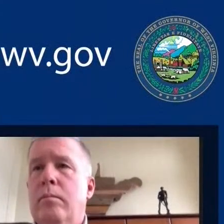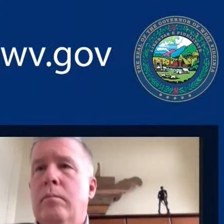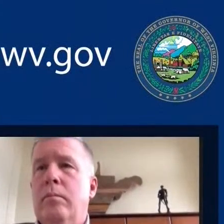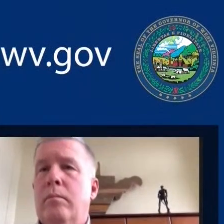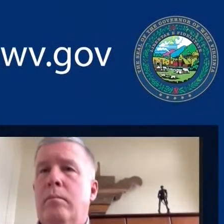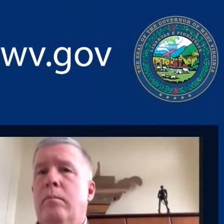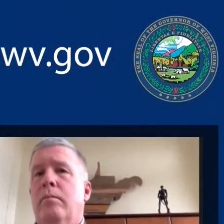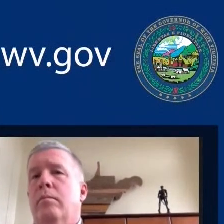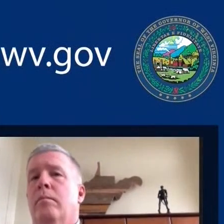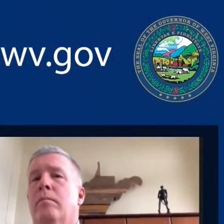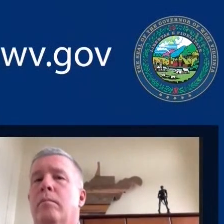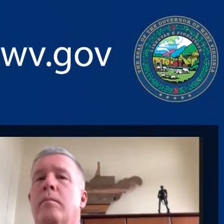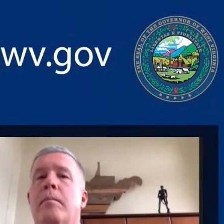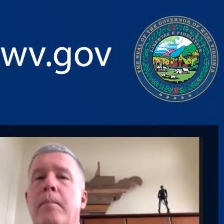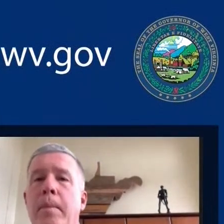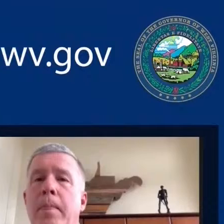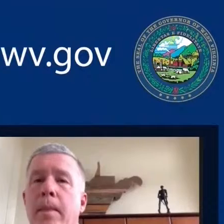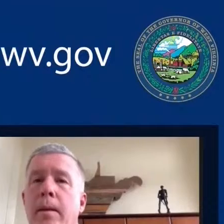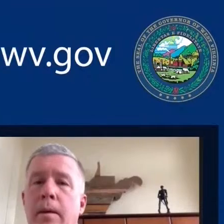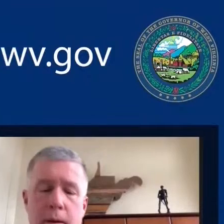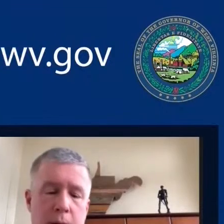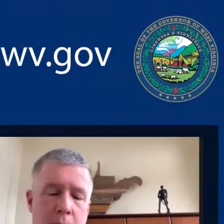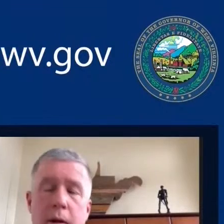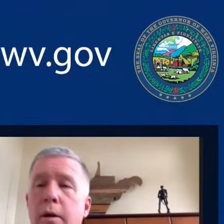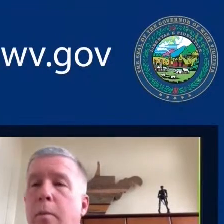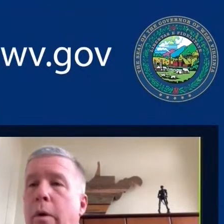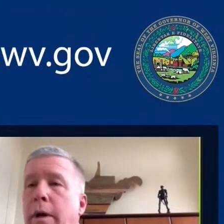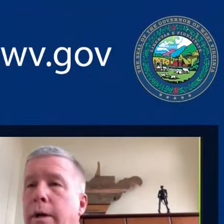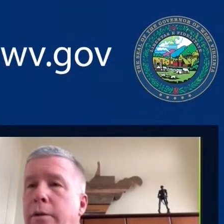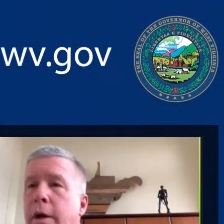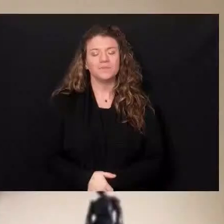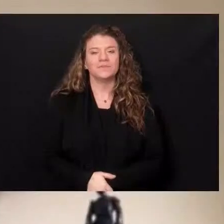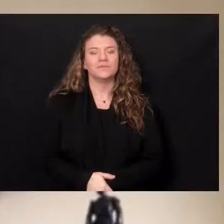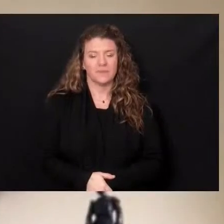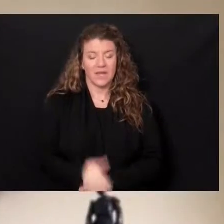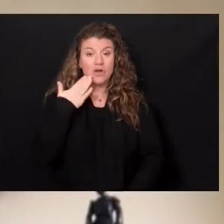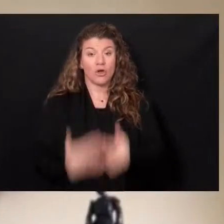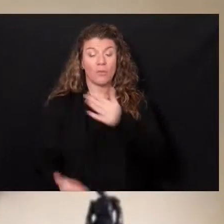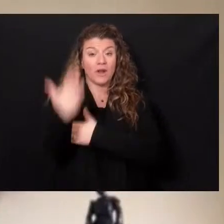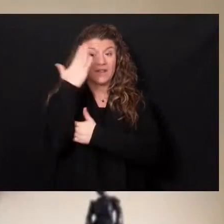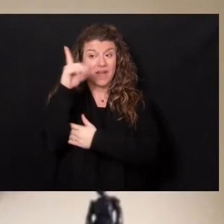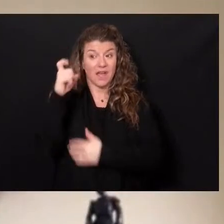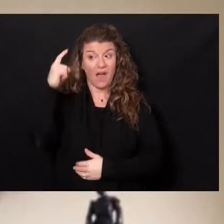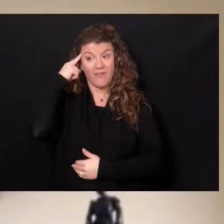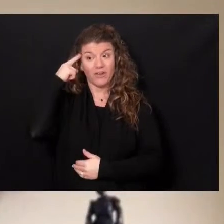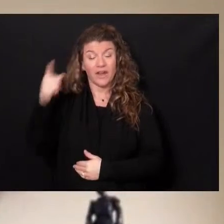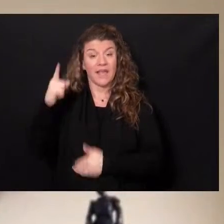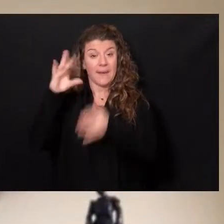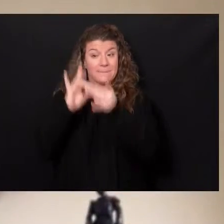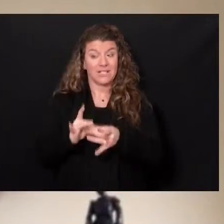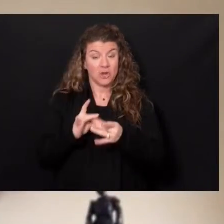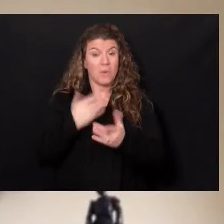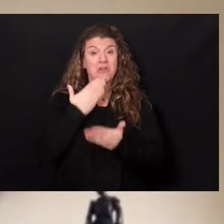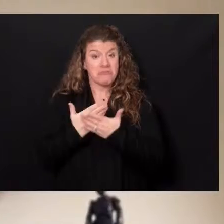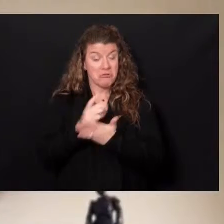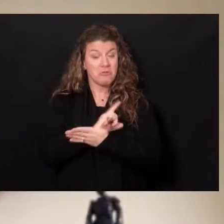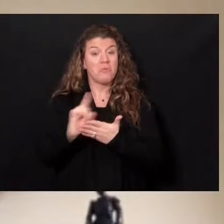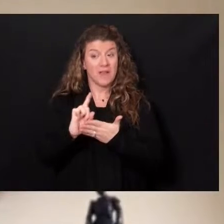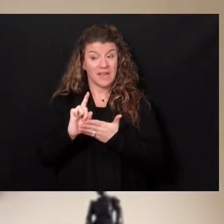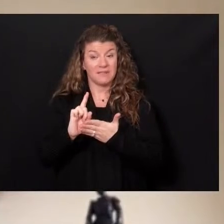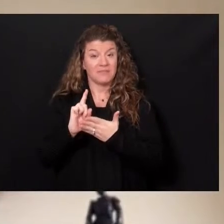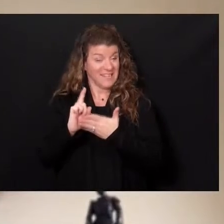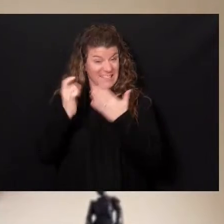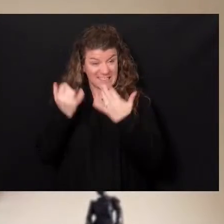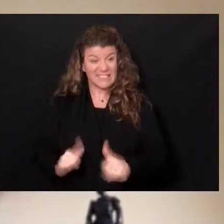Director of the Joint Interagency Task Force. Good morning. As the governor pointed out, we had another good week despite